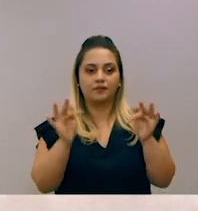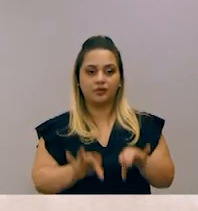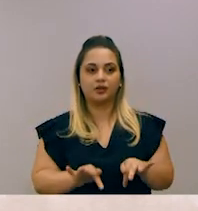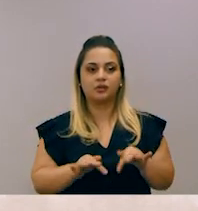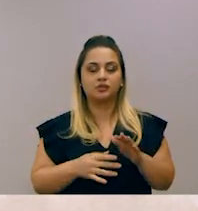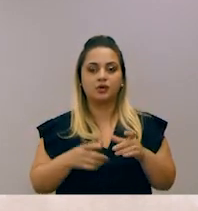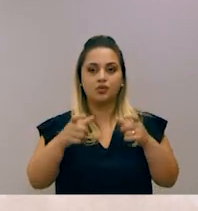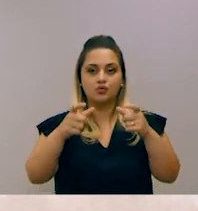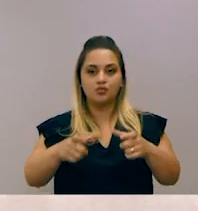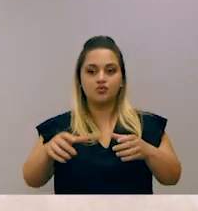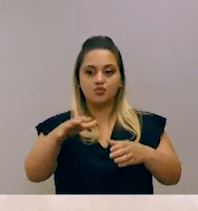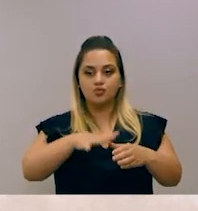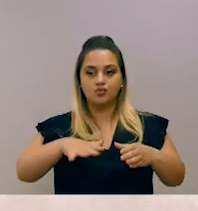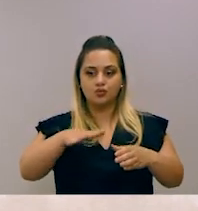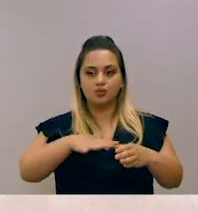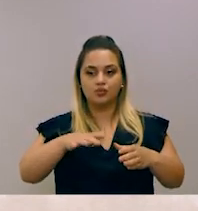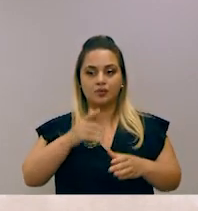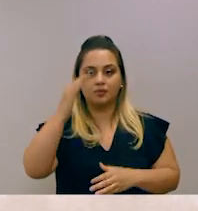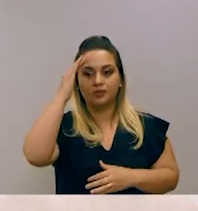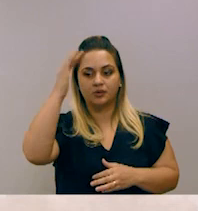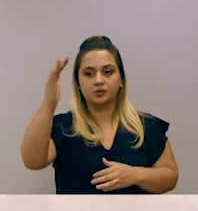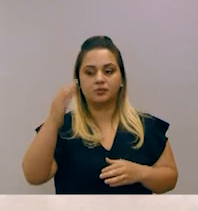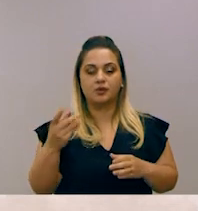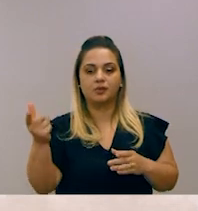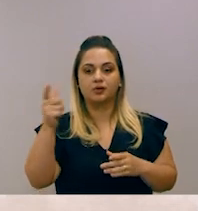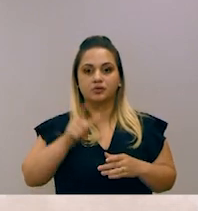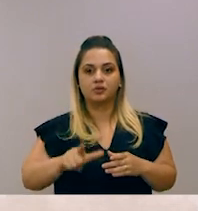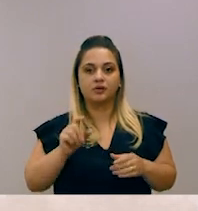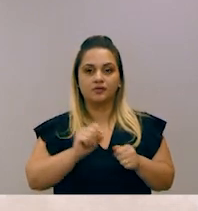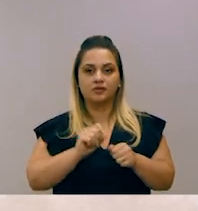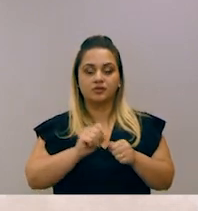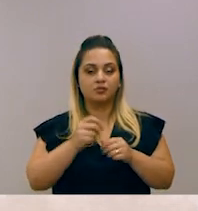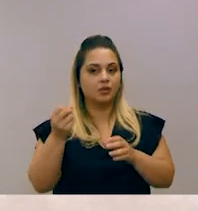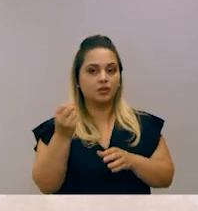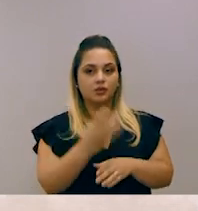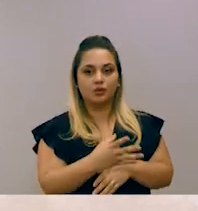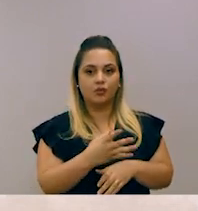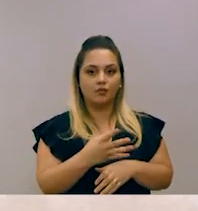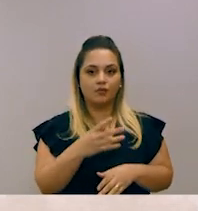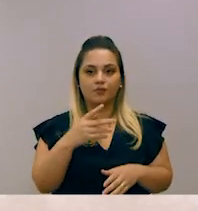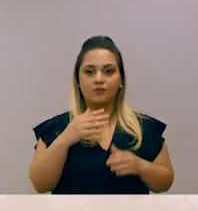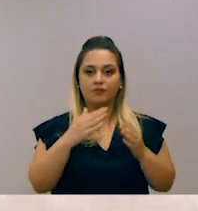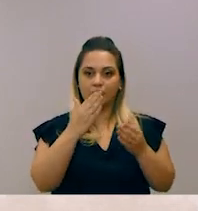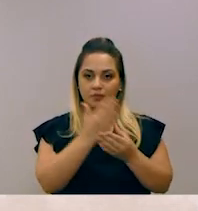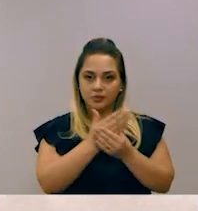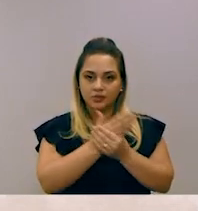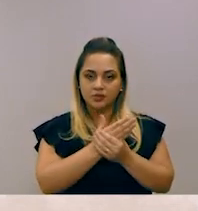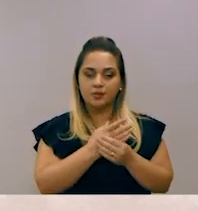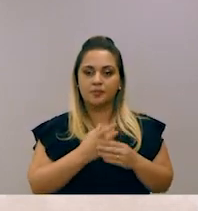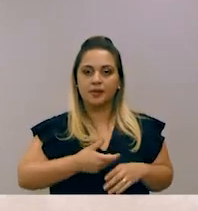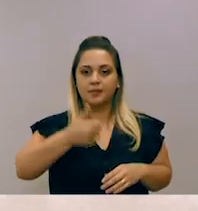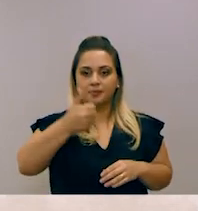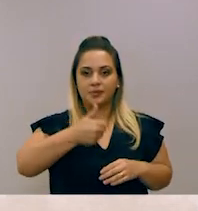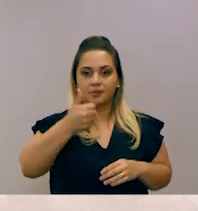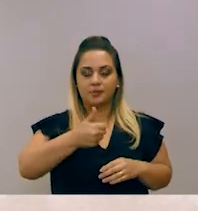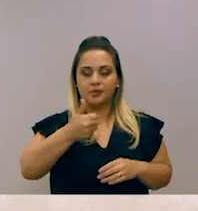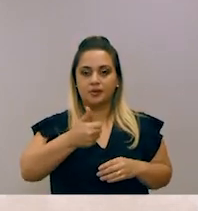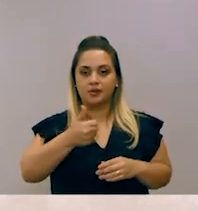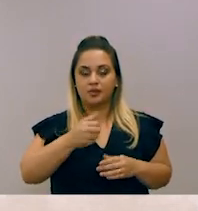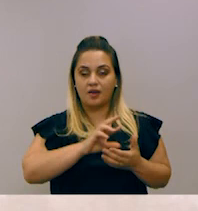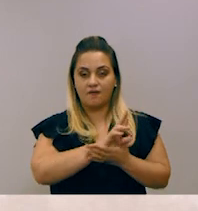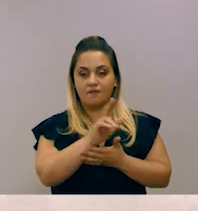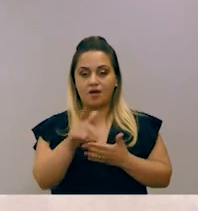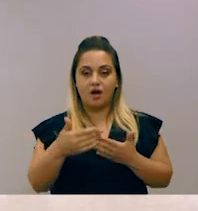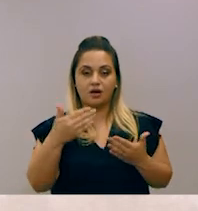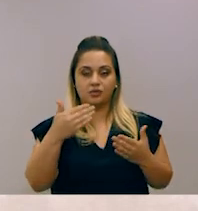we go to the main nucleus, that would be the creation of a new petition. And so it is subdivided into many